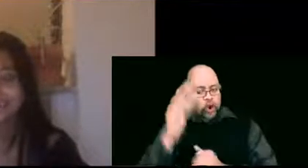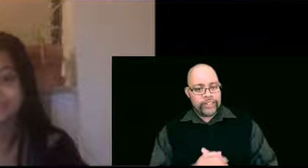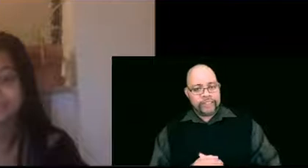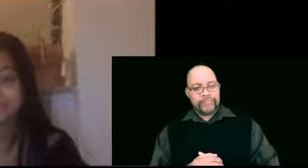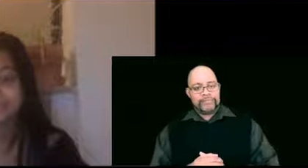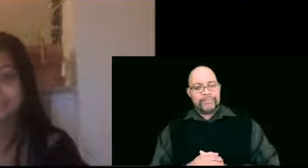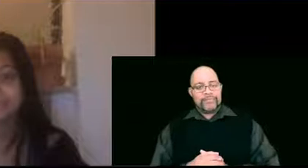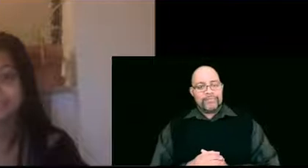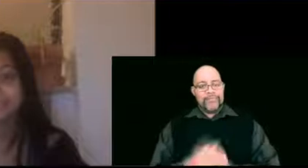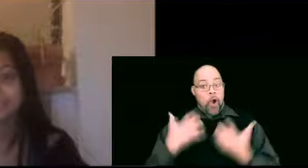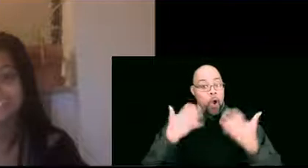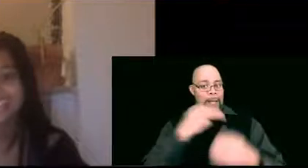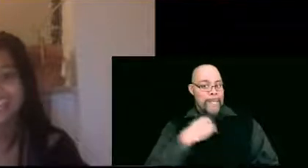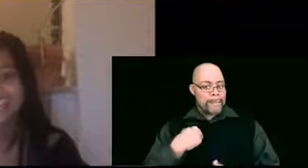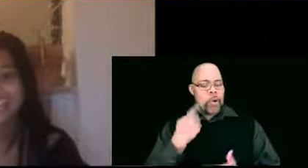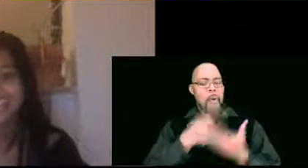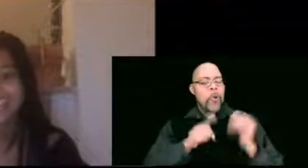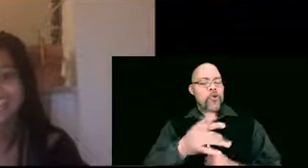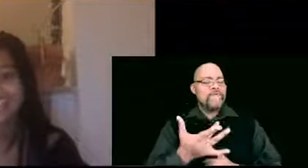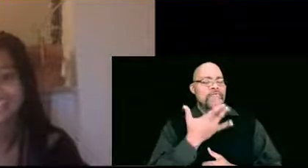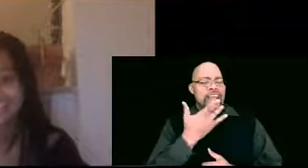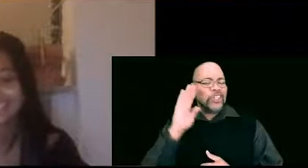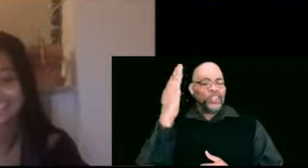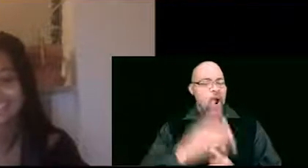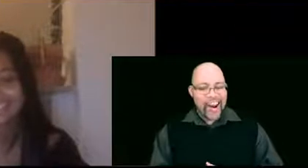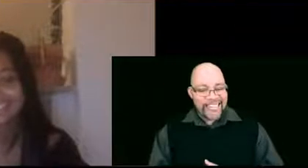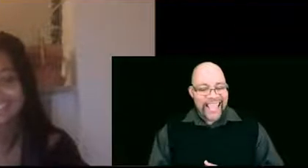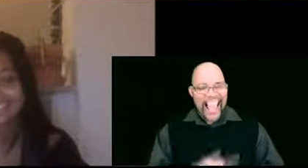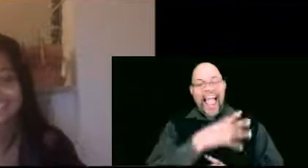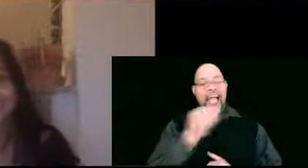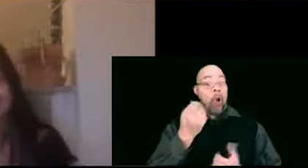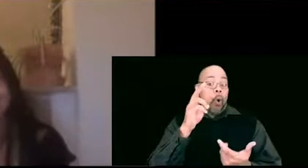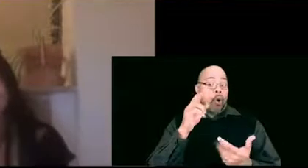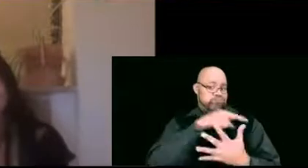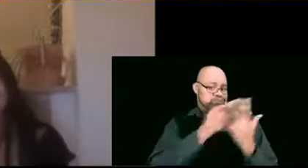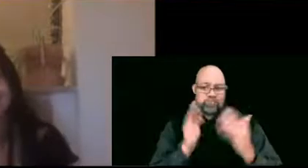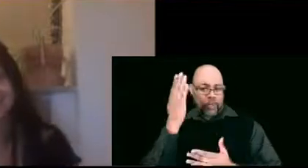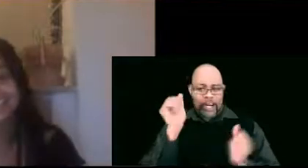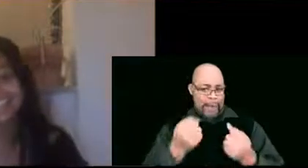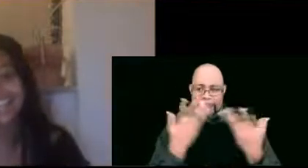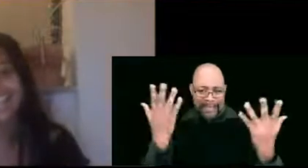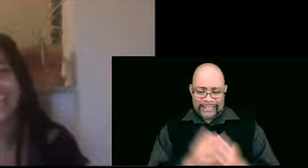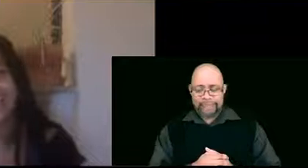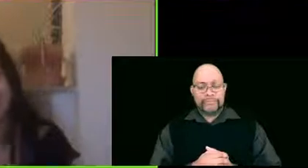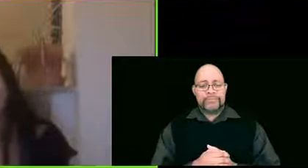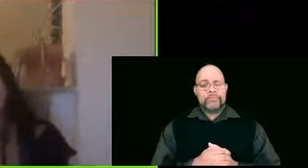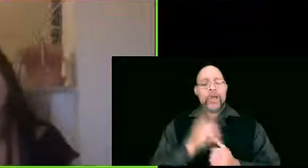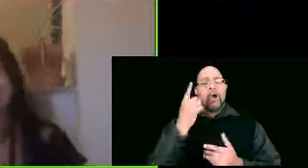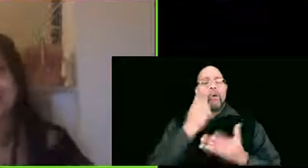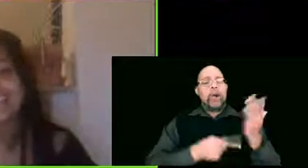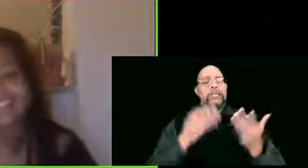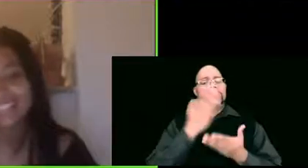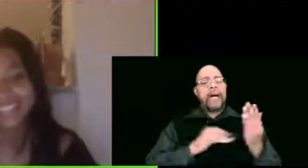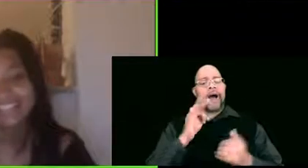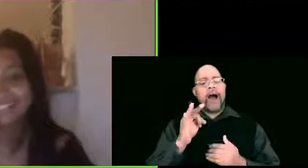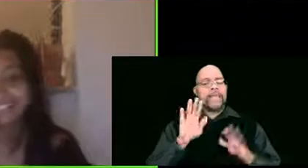of sharks, you know, for our audience members, what's your favorite shark? Or sharks, can be plural. And